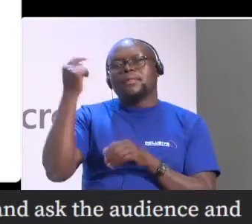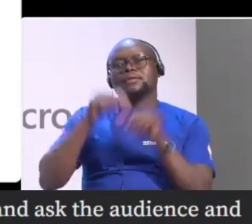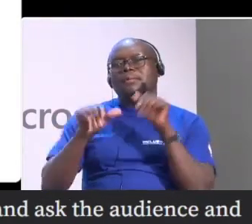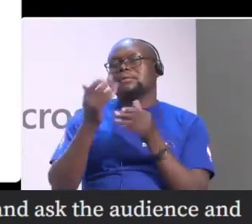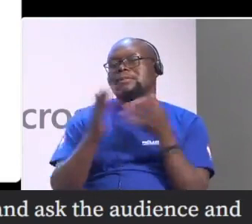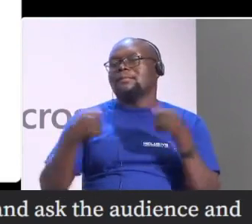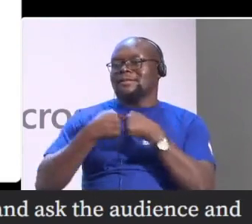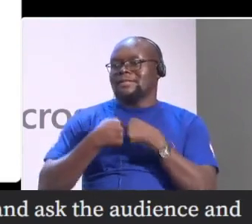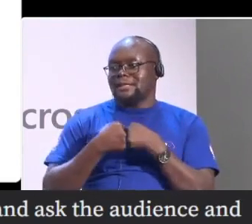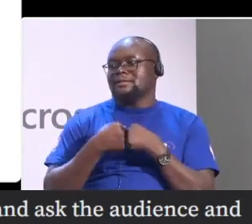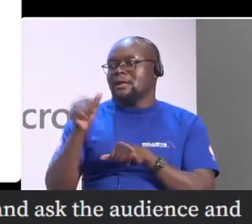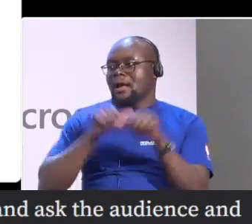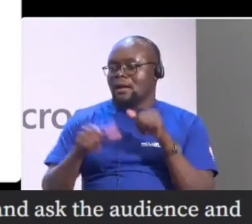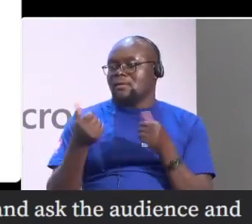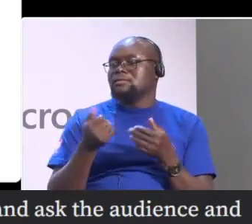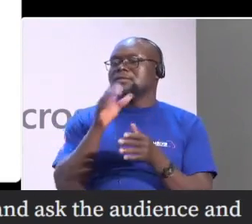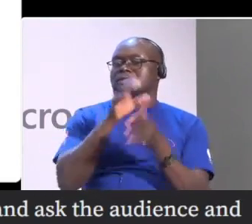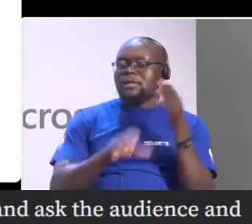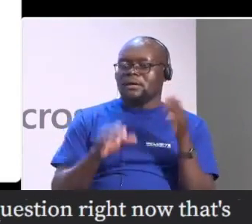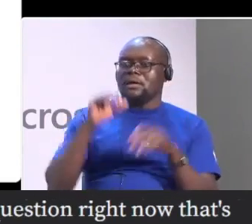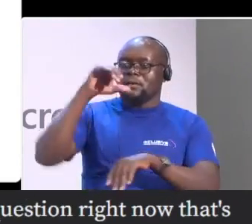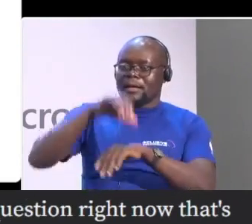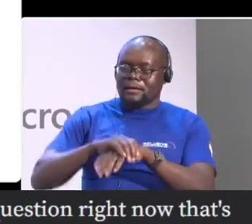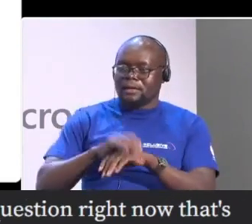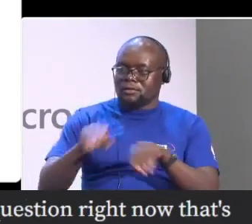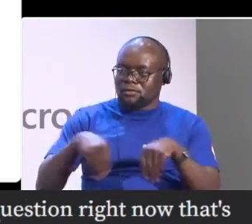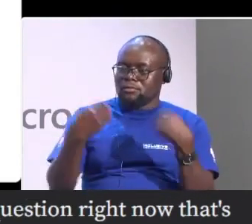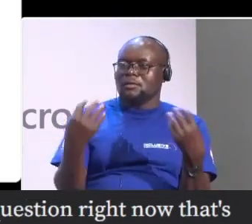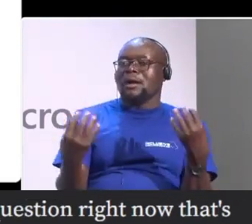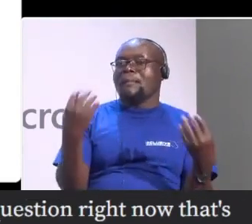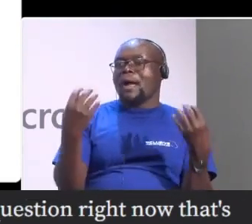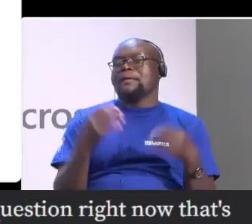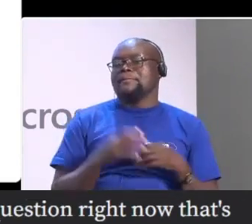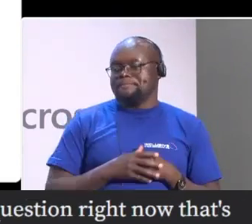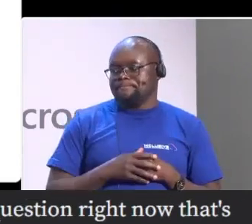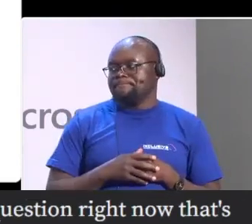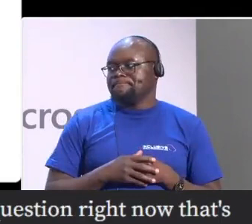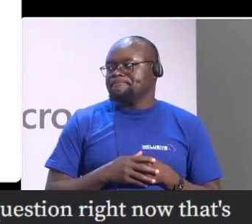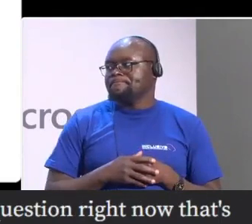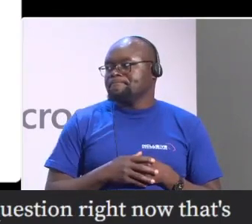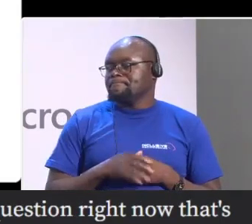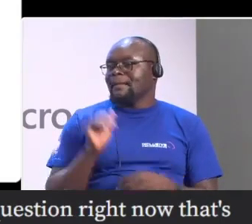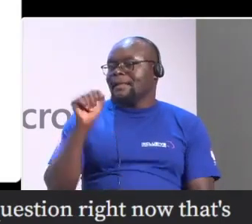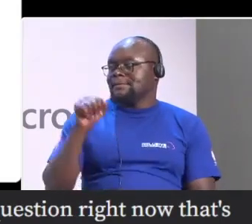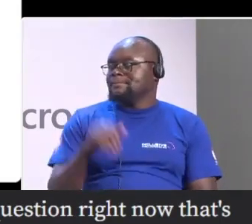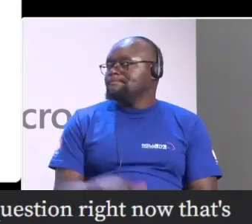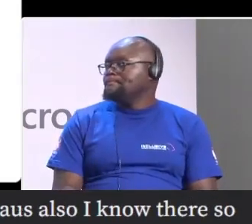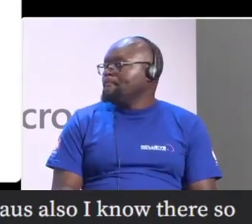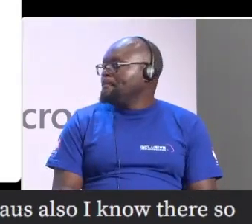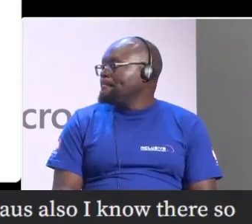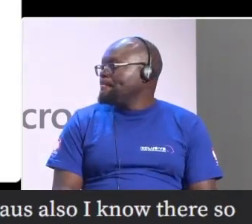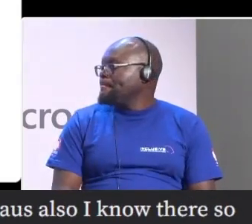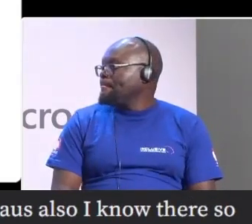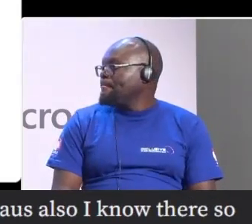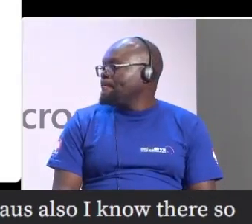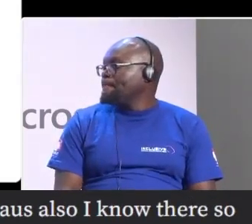some of the challenges around running a chapter, we can get you a mic and go from there. All right. Yeah.